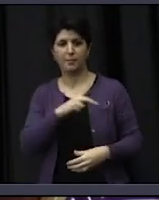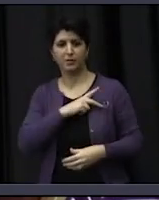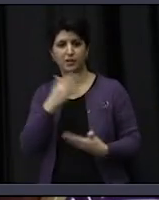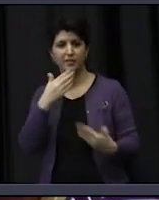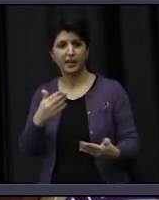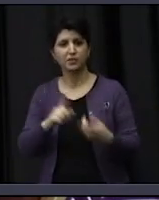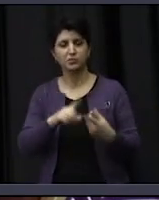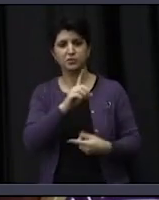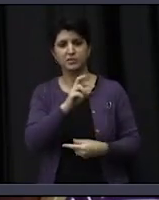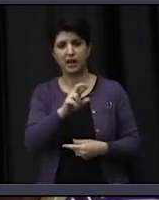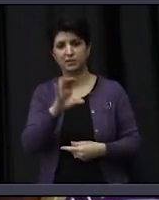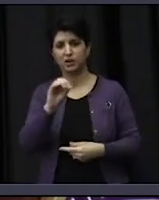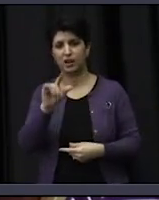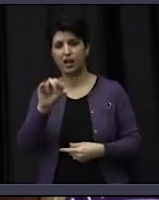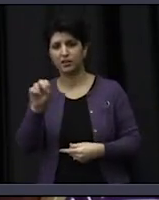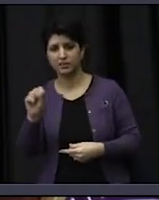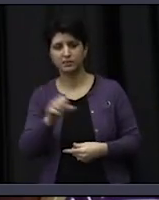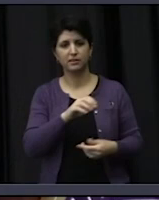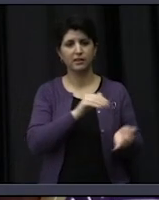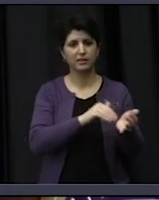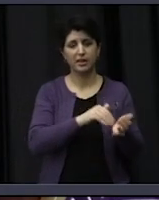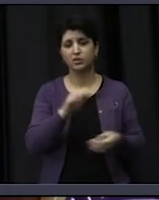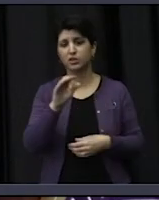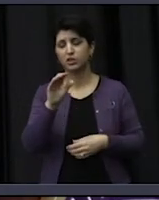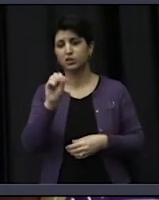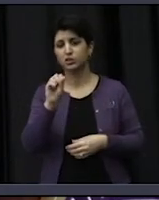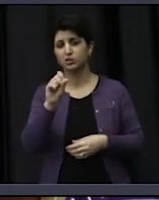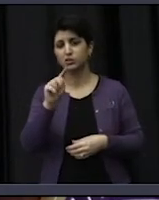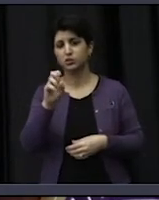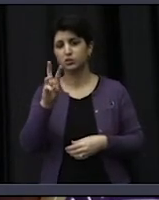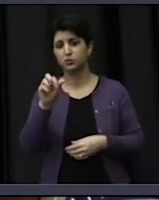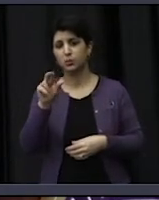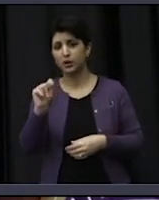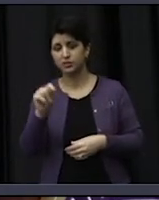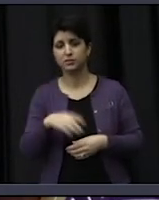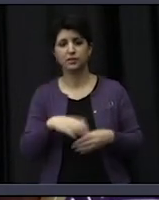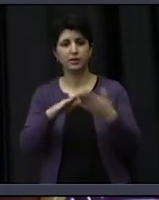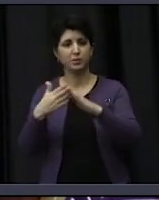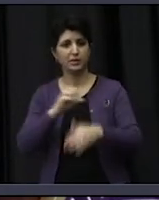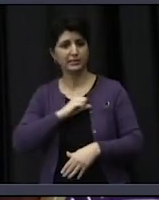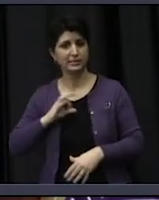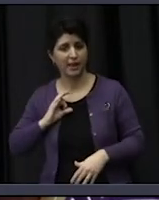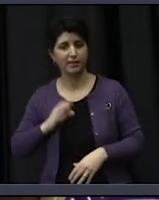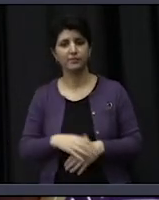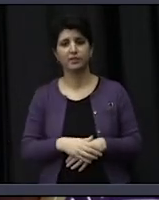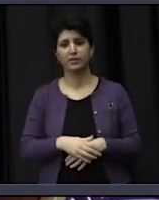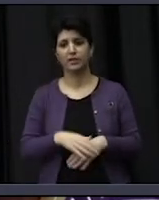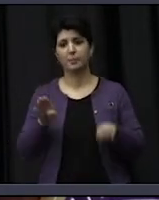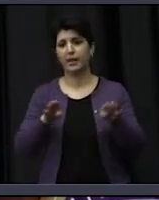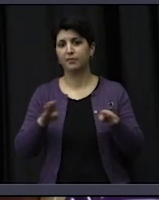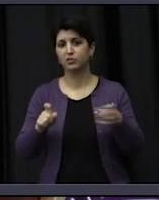Collins, Dr. Stewart, the committee staff, Logan and Tristan Solano, behavioral